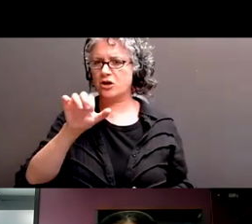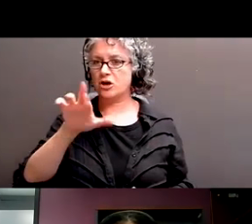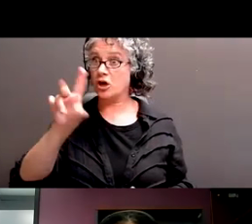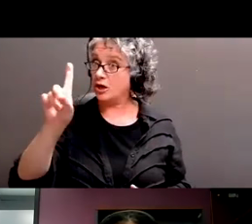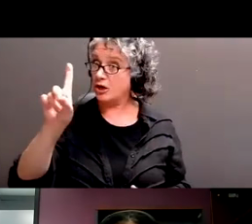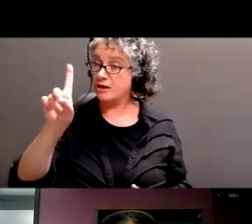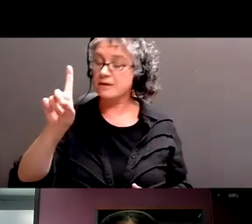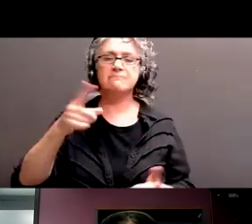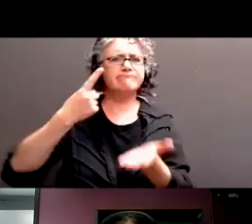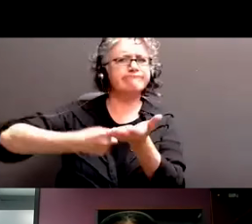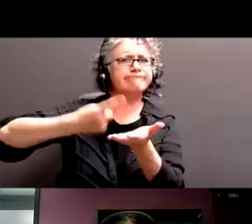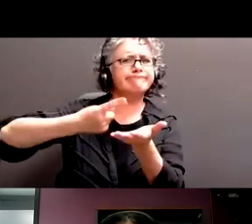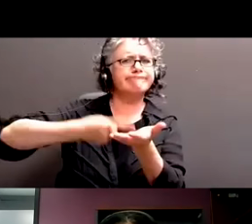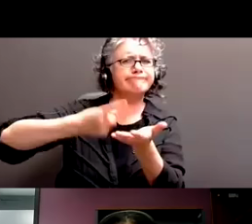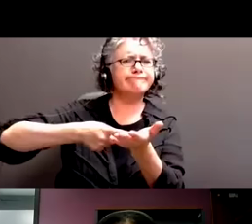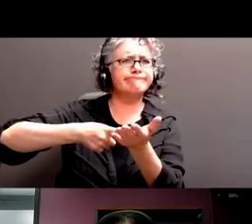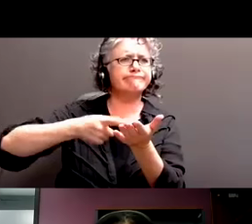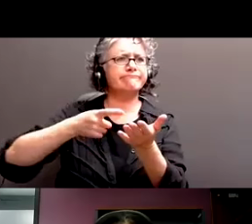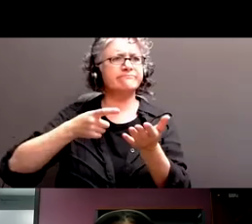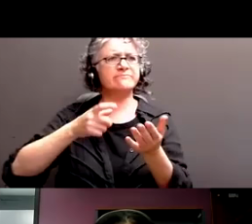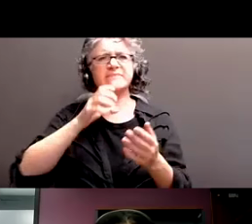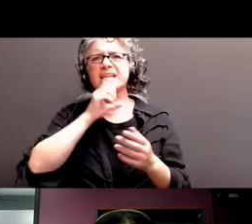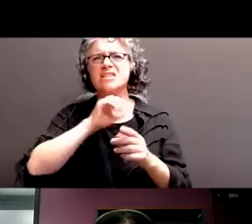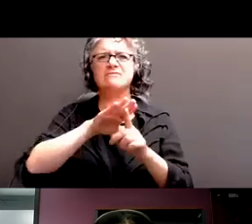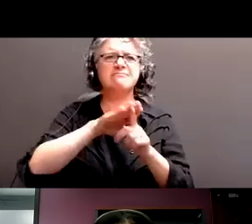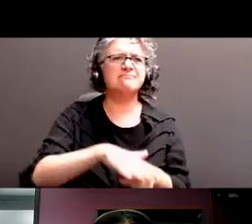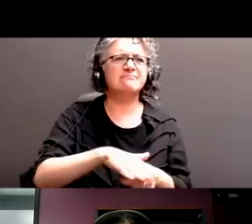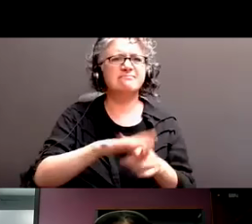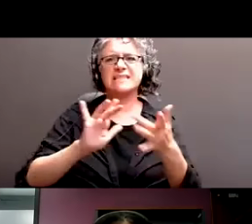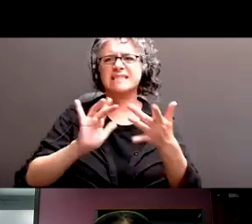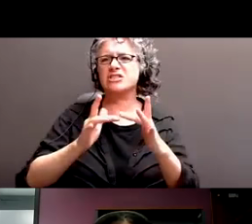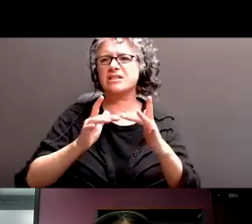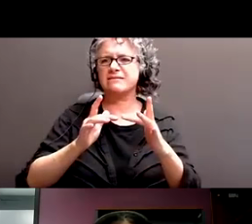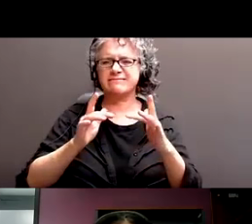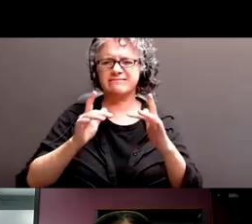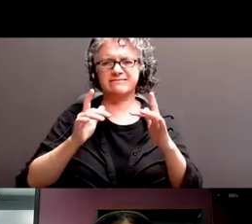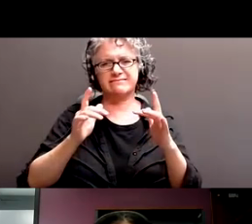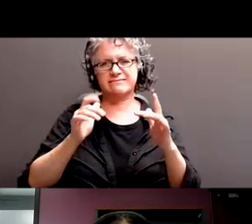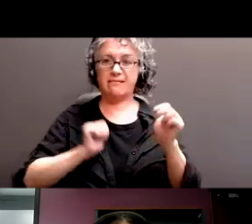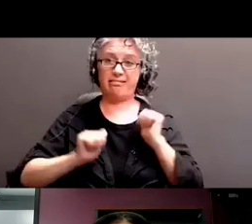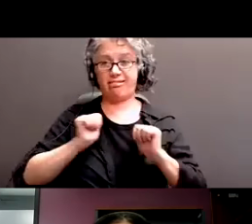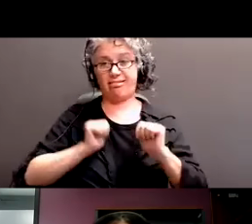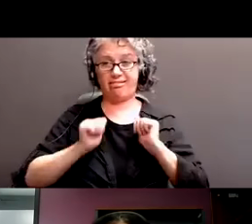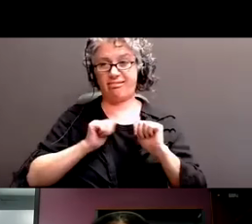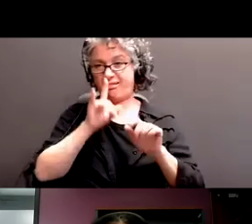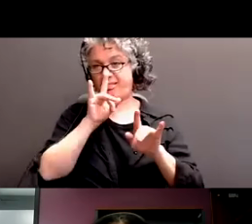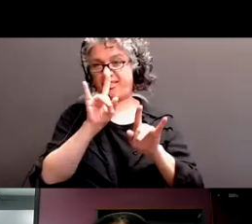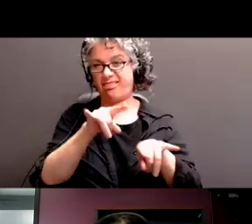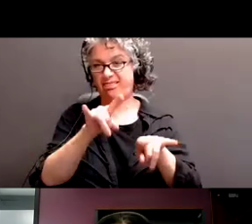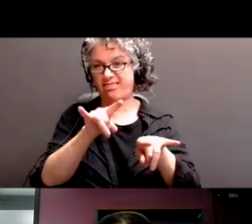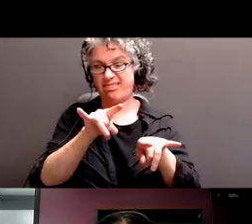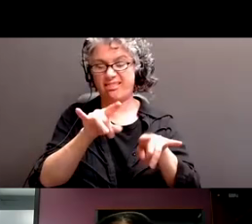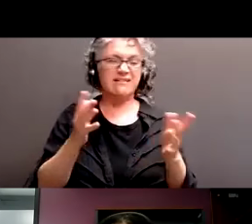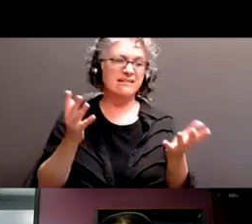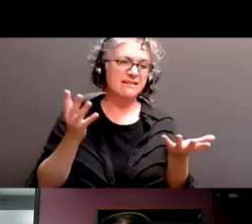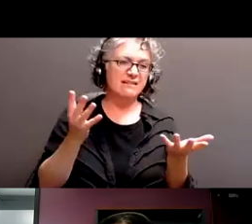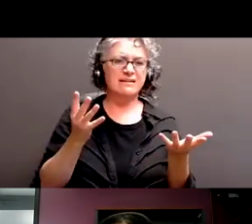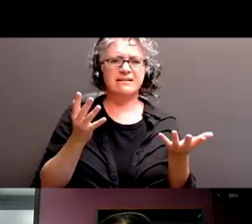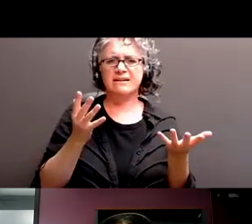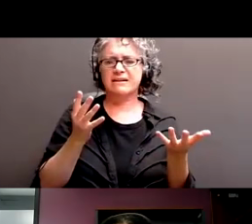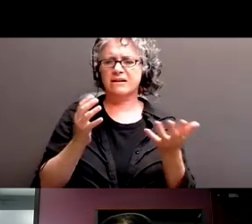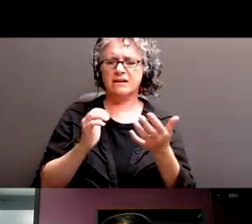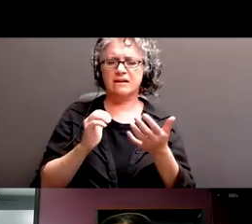how ageism is depicted in a stream of internet memes, and talks about how COVID-19 is a way to remove older